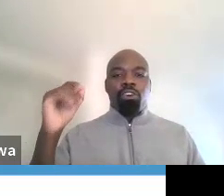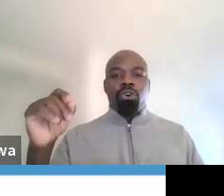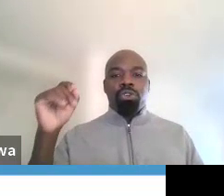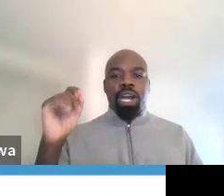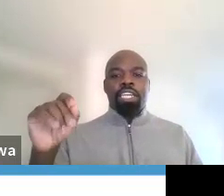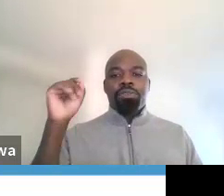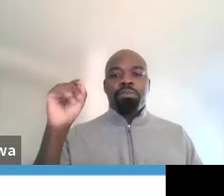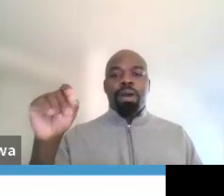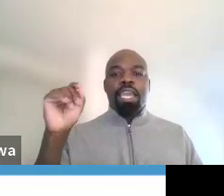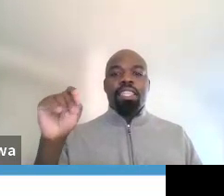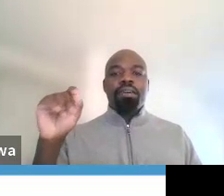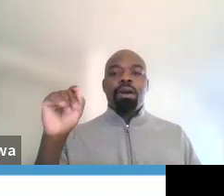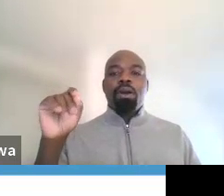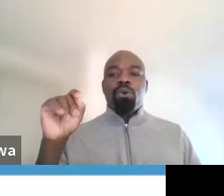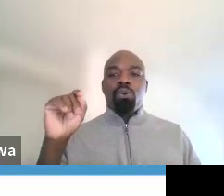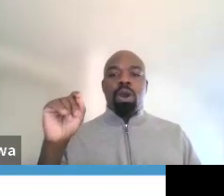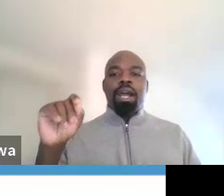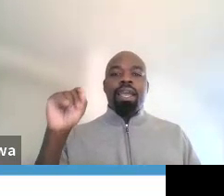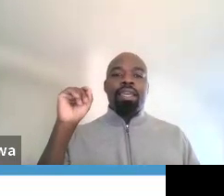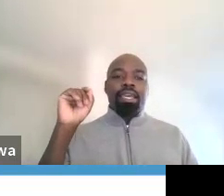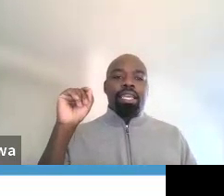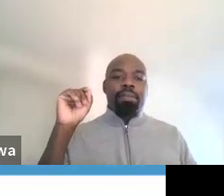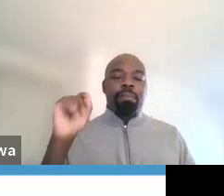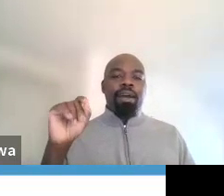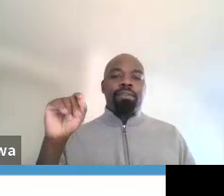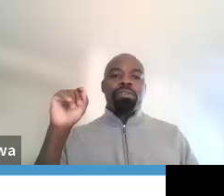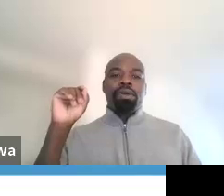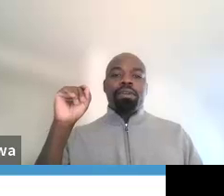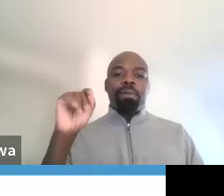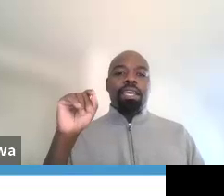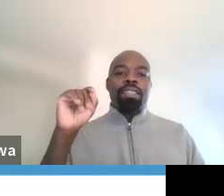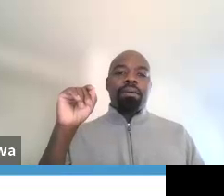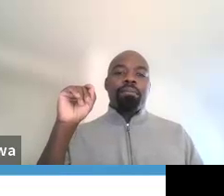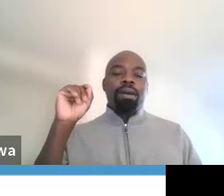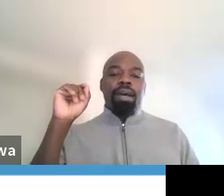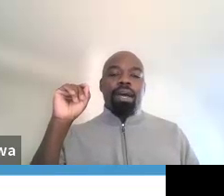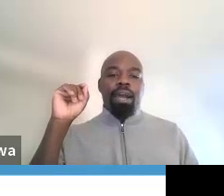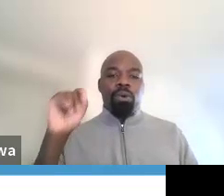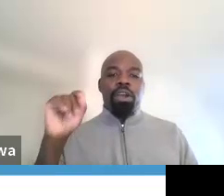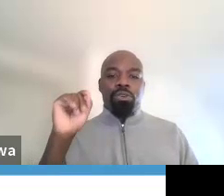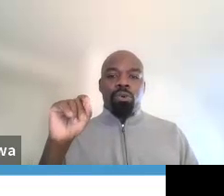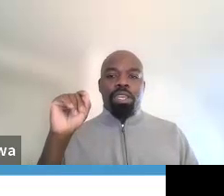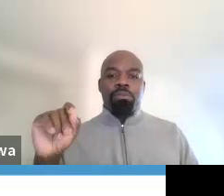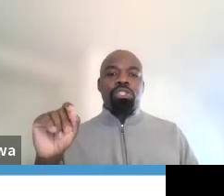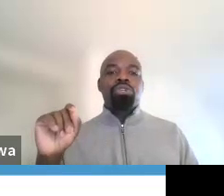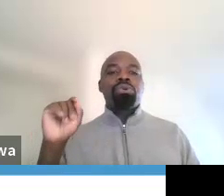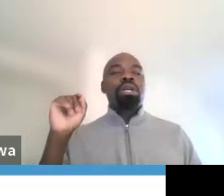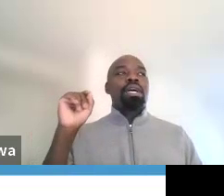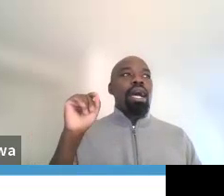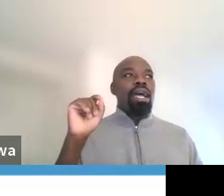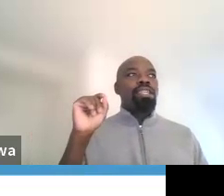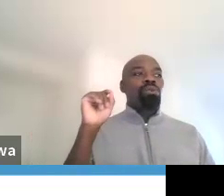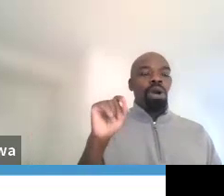state the call to action. Remind them why it matters. Remind them what you want them to